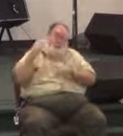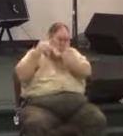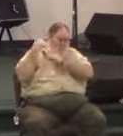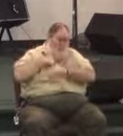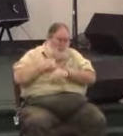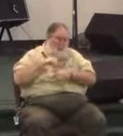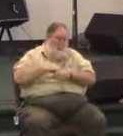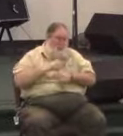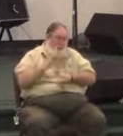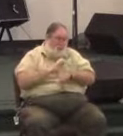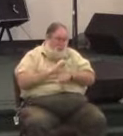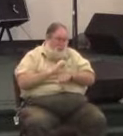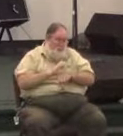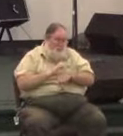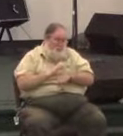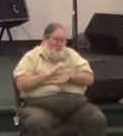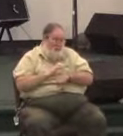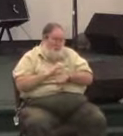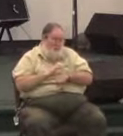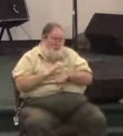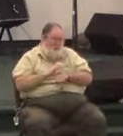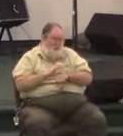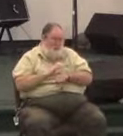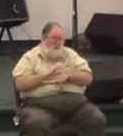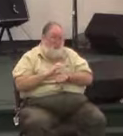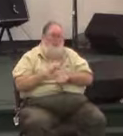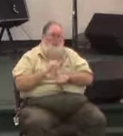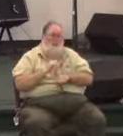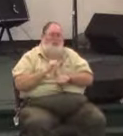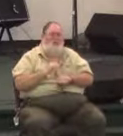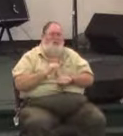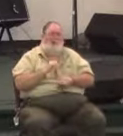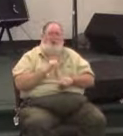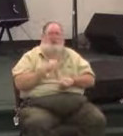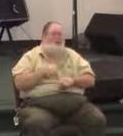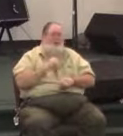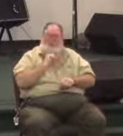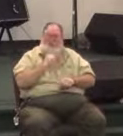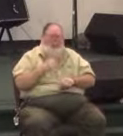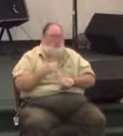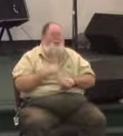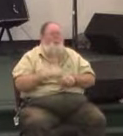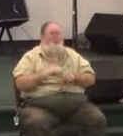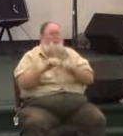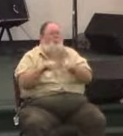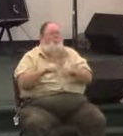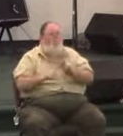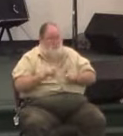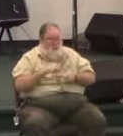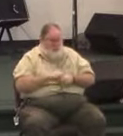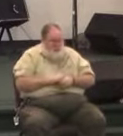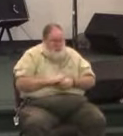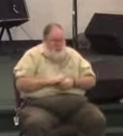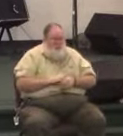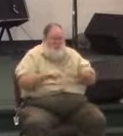to be in a church will not put people in a compromised position like that. To where